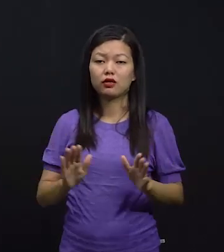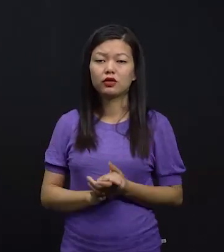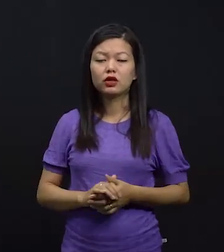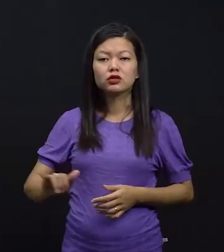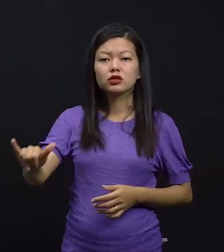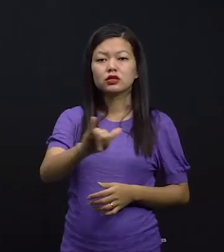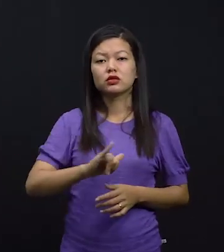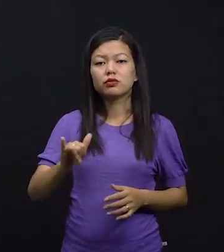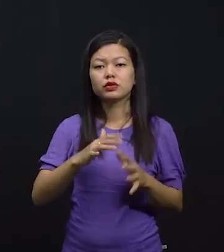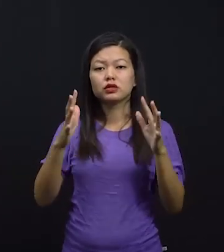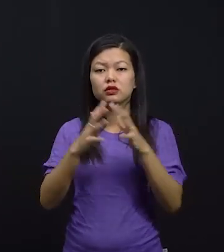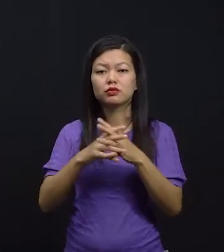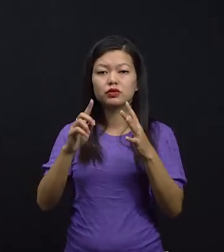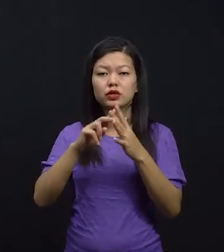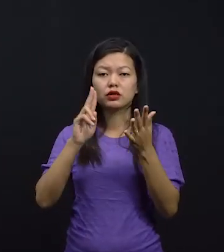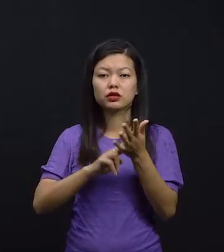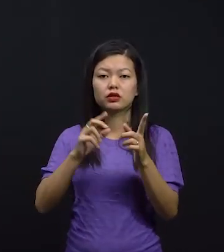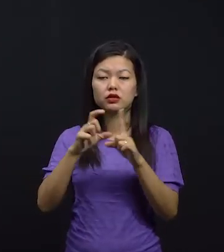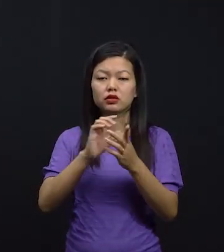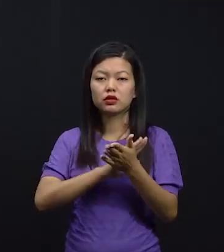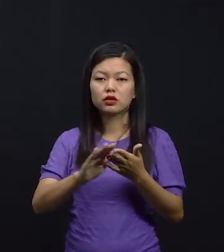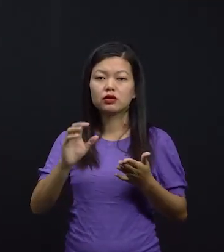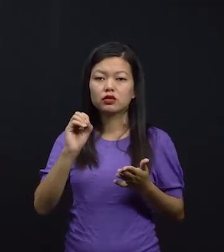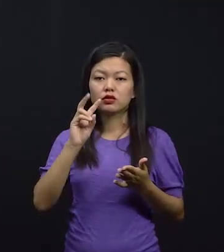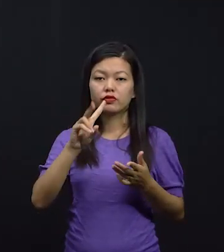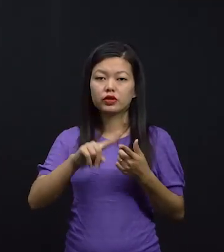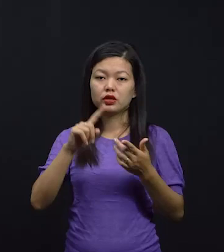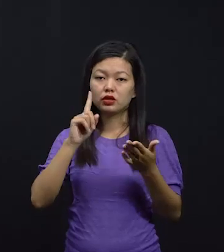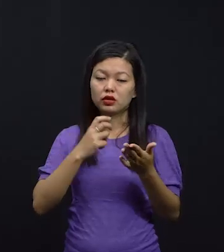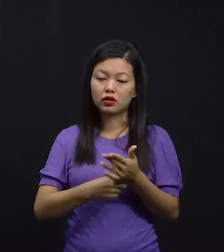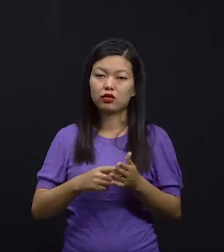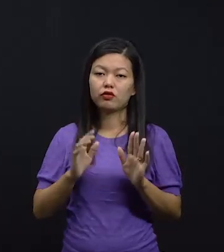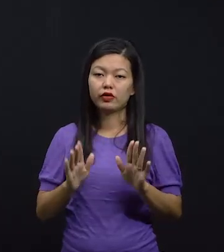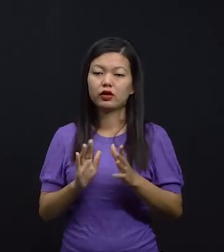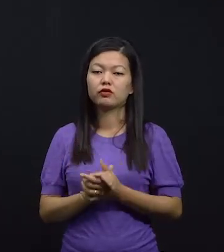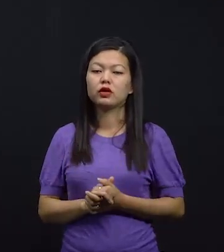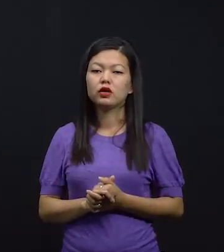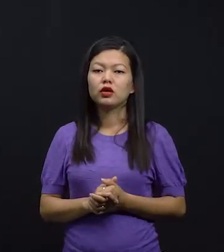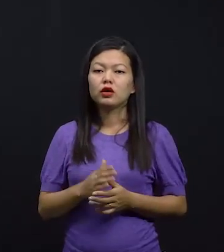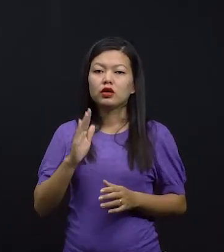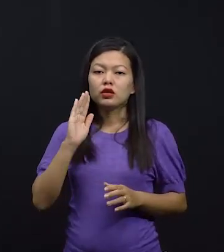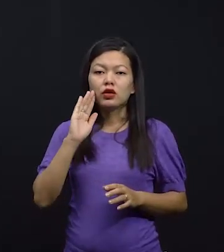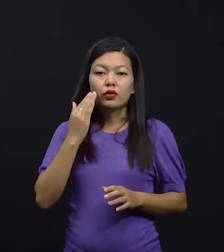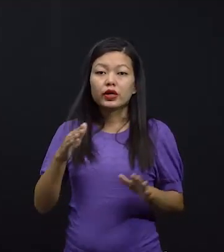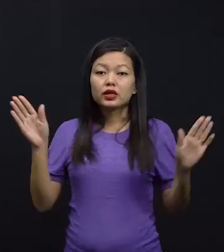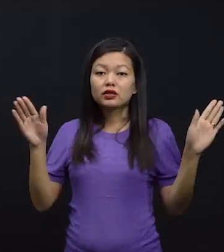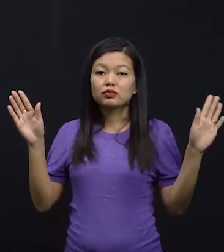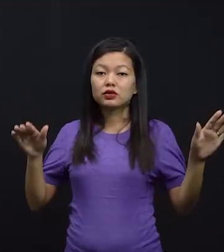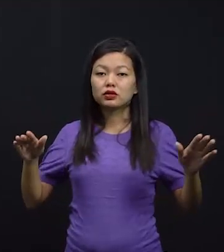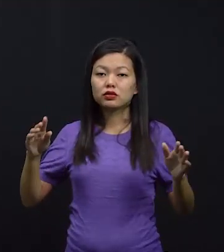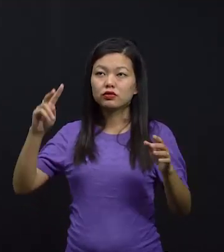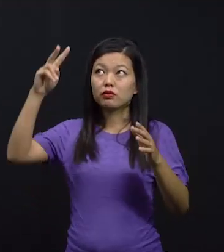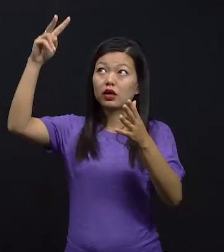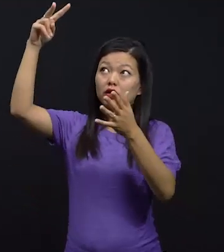eagle will just slide. It's as if he is sliding down. And these are the qualities that and when